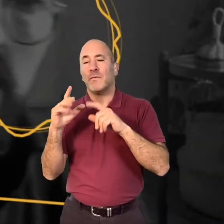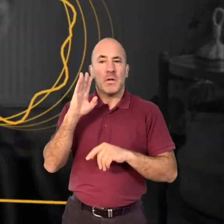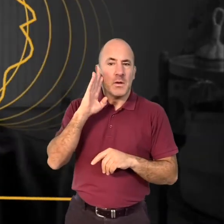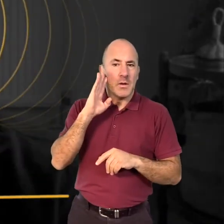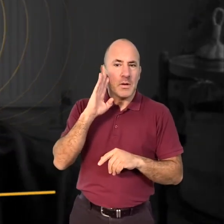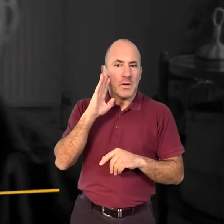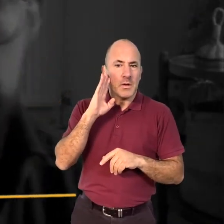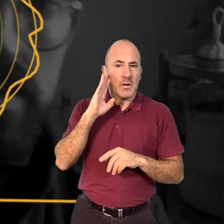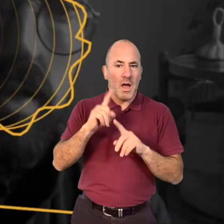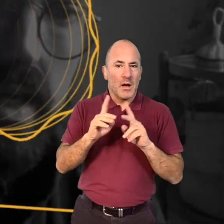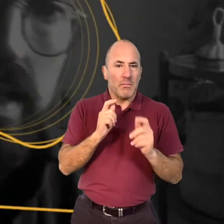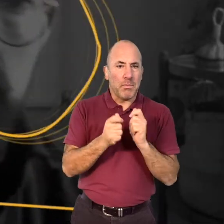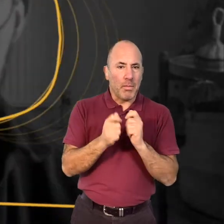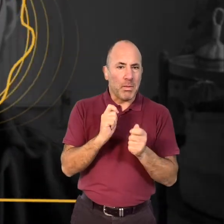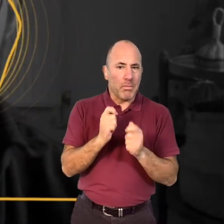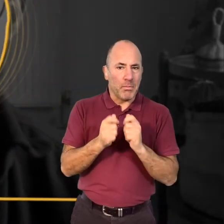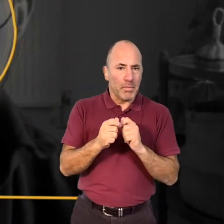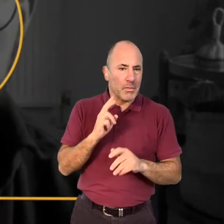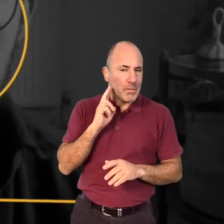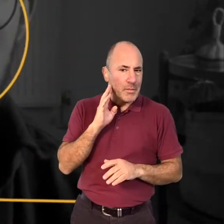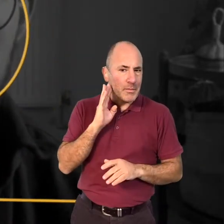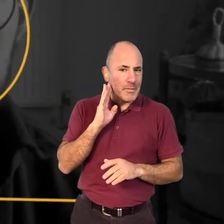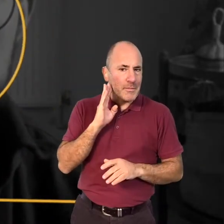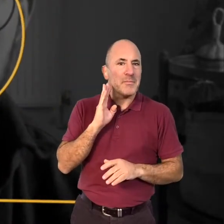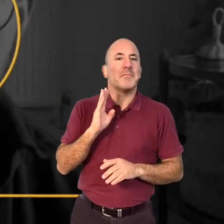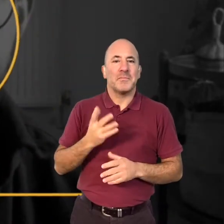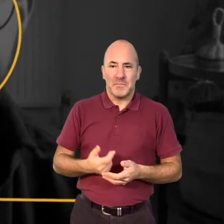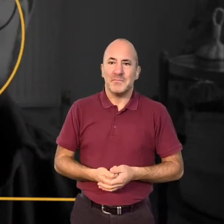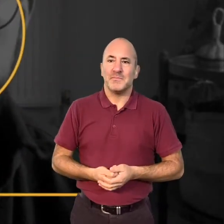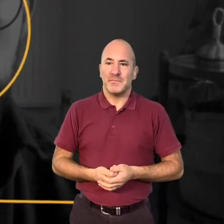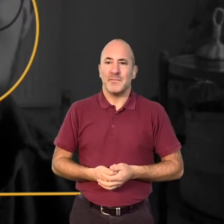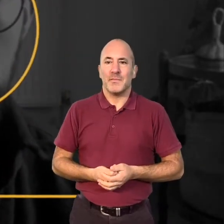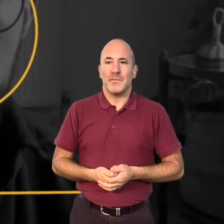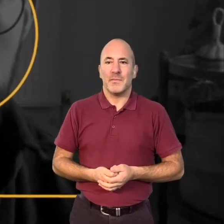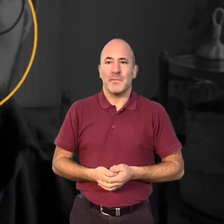face, it does a kick drum noise.